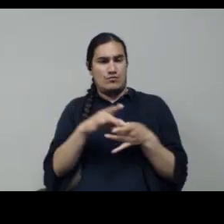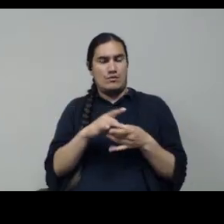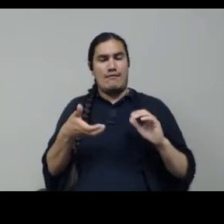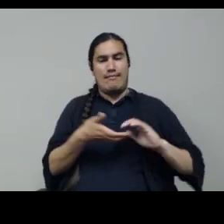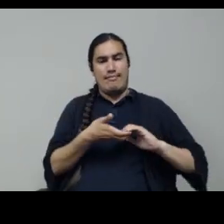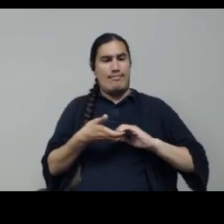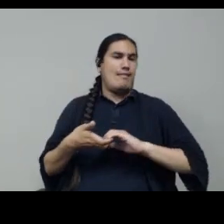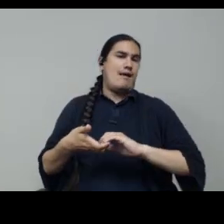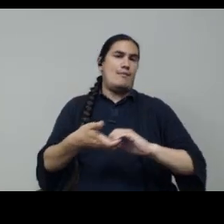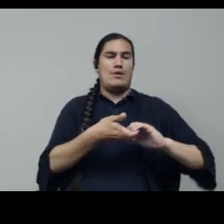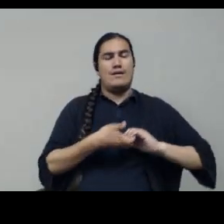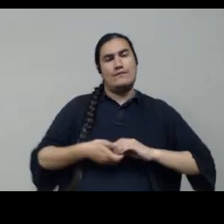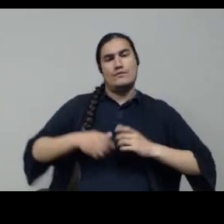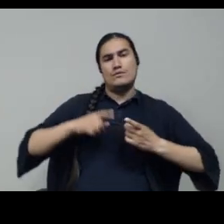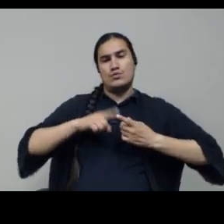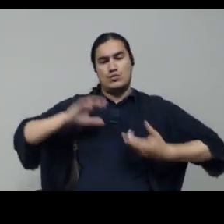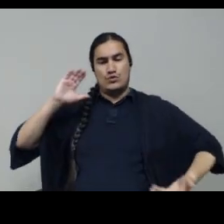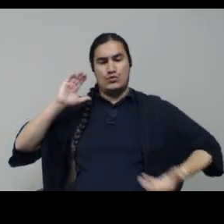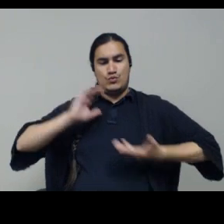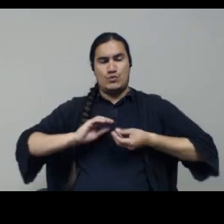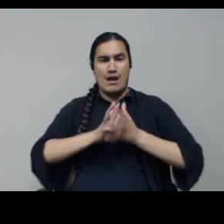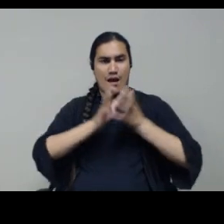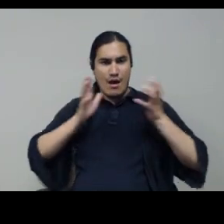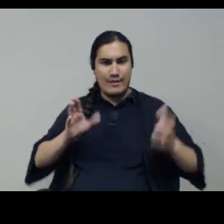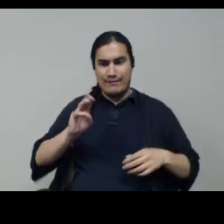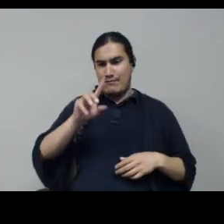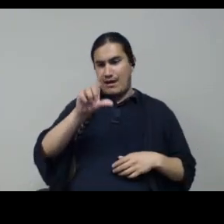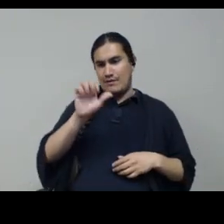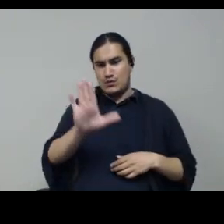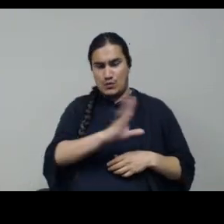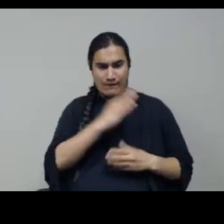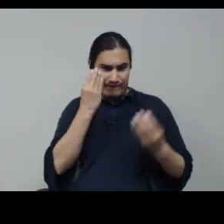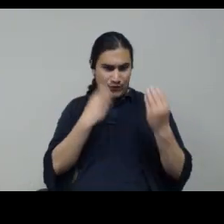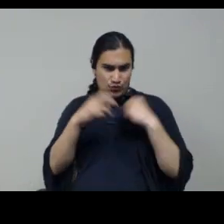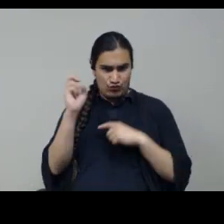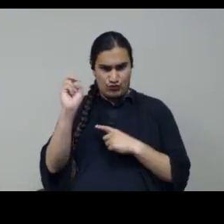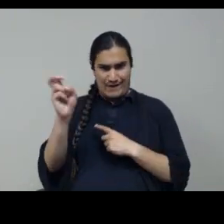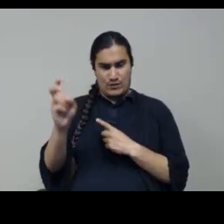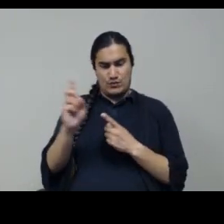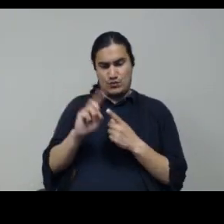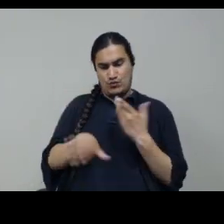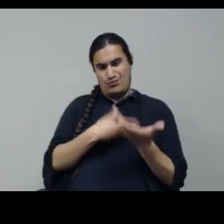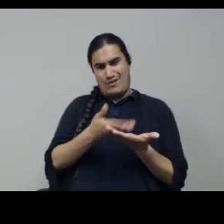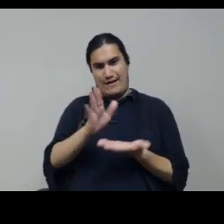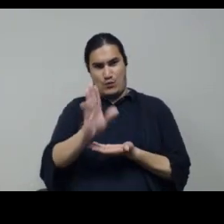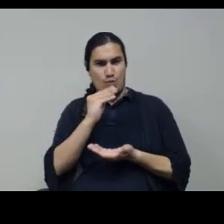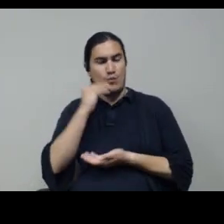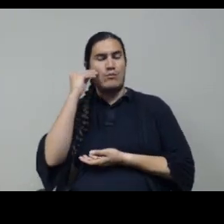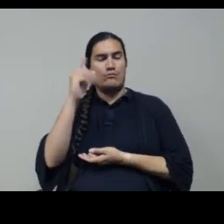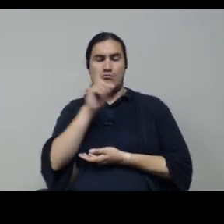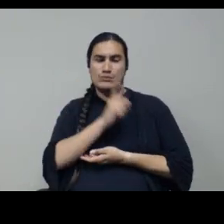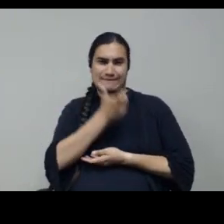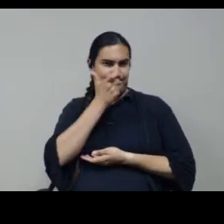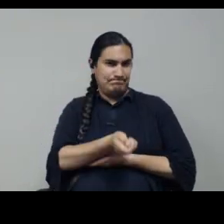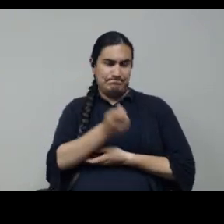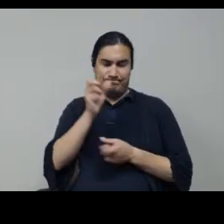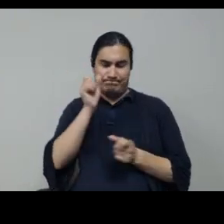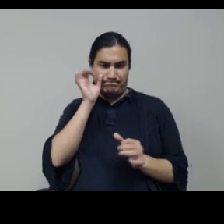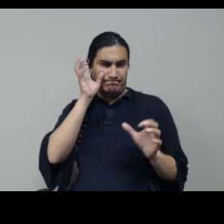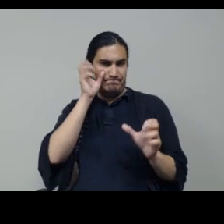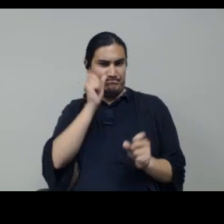collaboratives in order to reduce the number of miles your food travels to get on your plate. Really, really interesting and fascinating stuff. Lots and